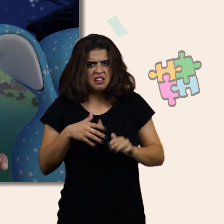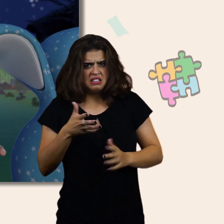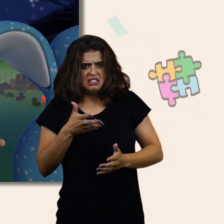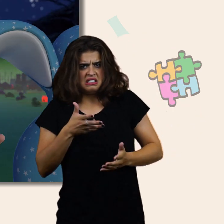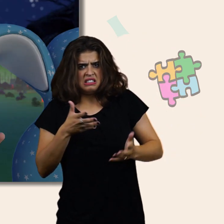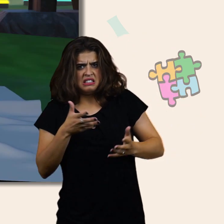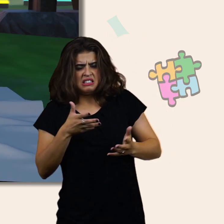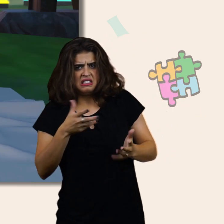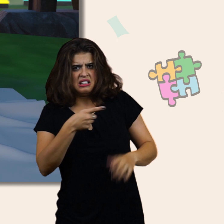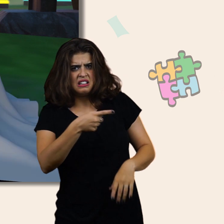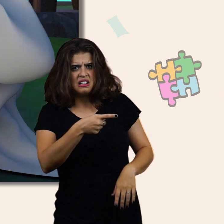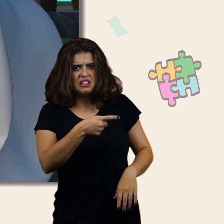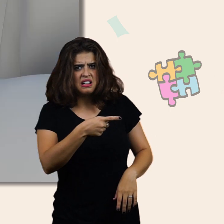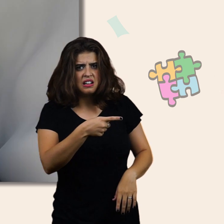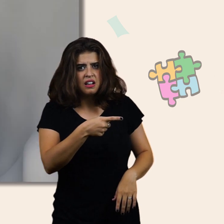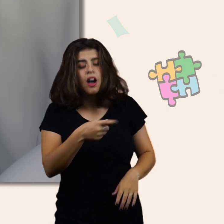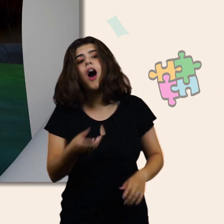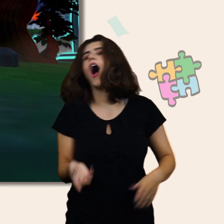What's that?